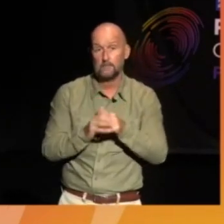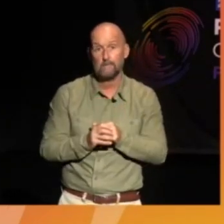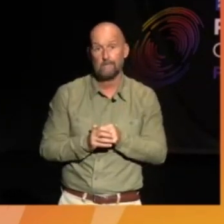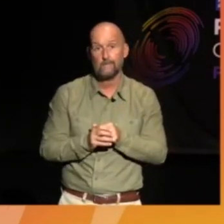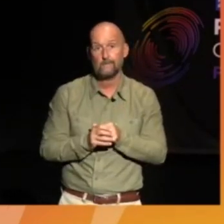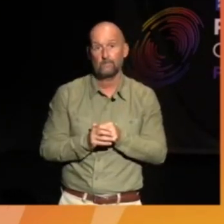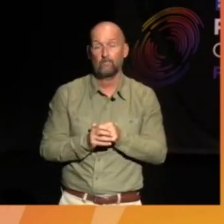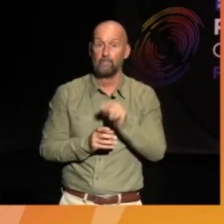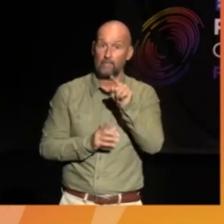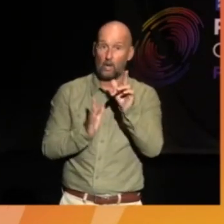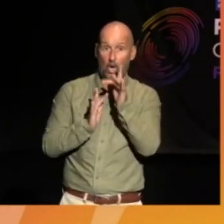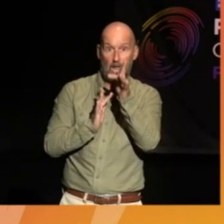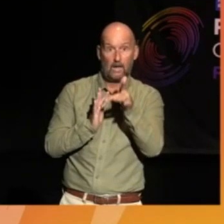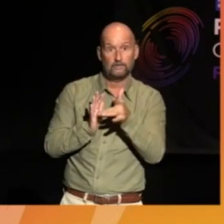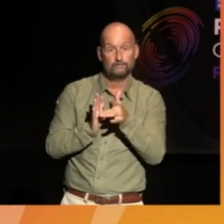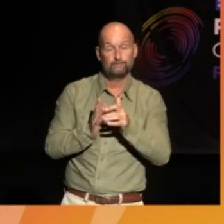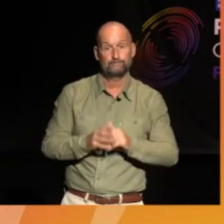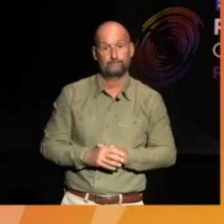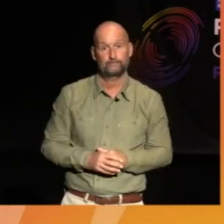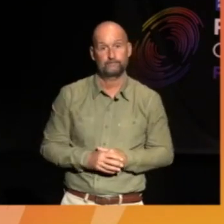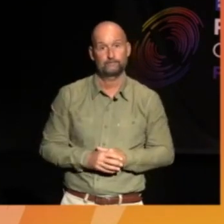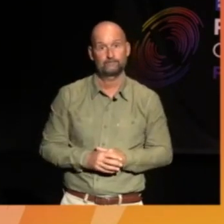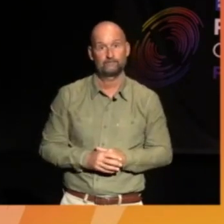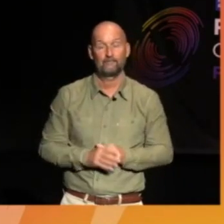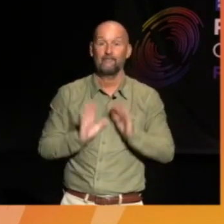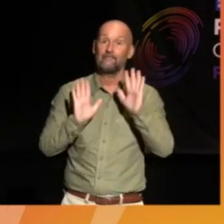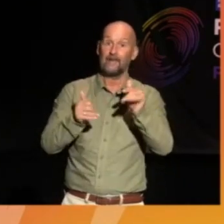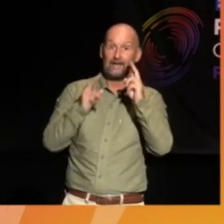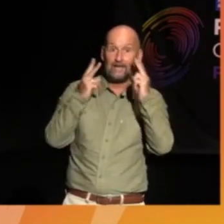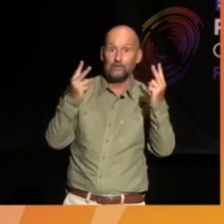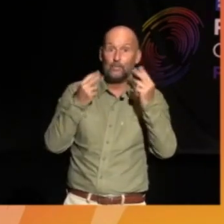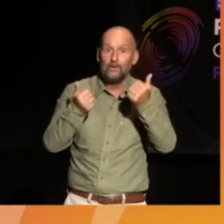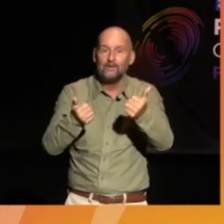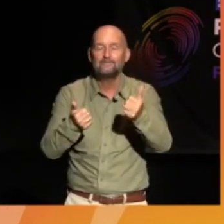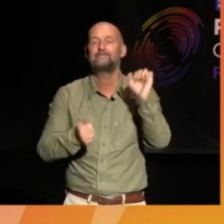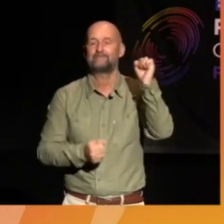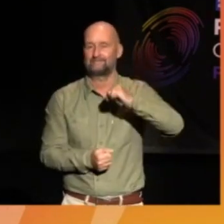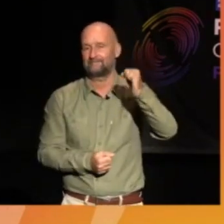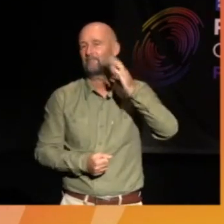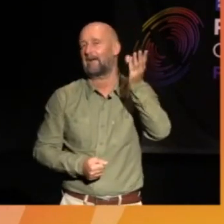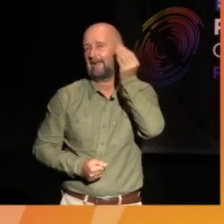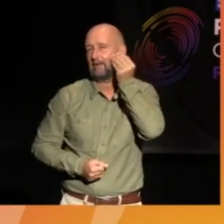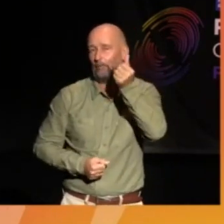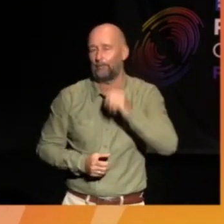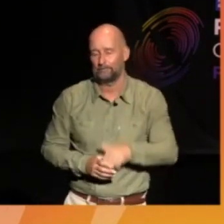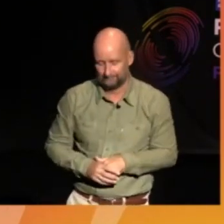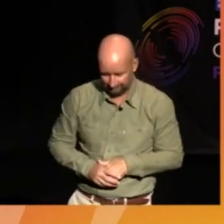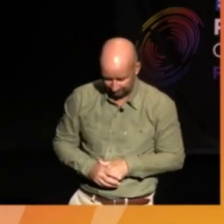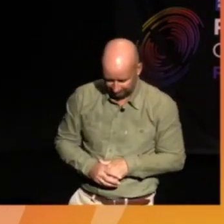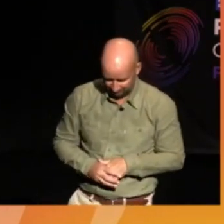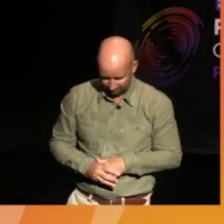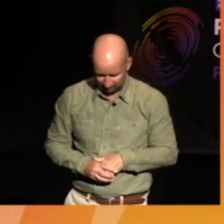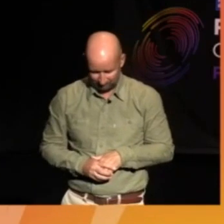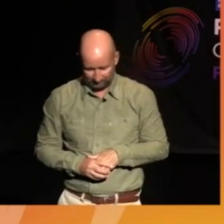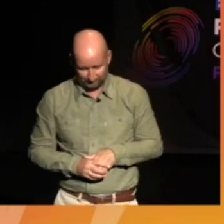Kinshu, are you there that we can talk to you? Yeah. Can you hear me? Yes, we can. So, I mean,